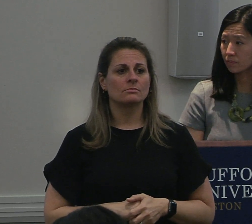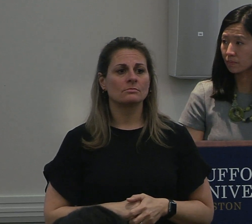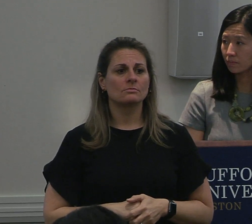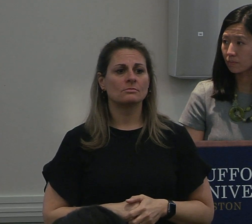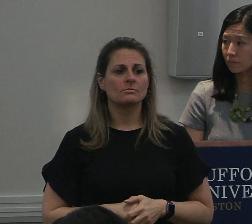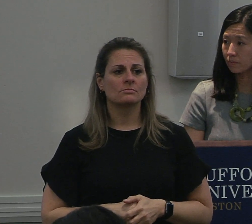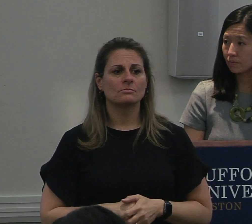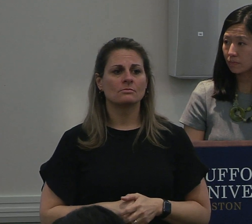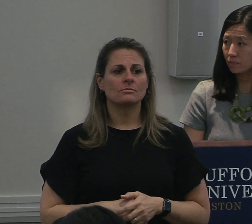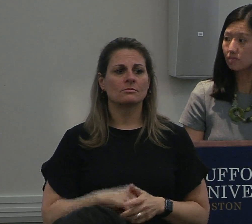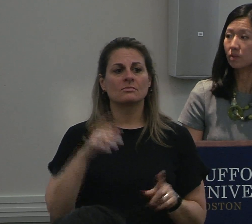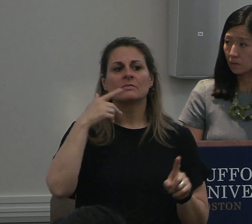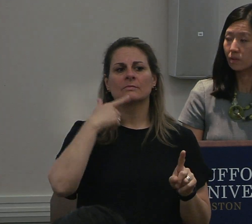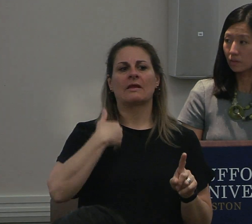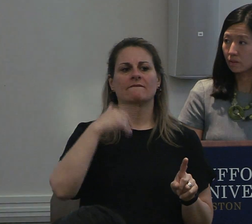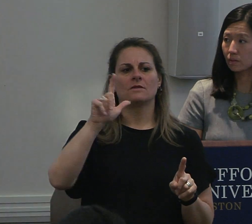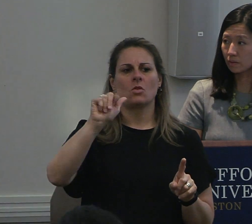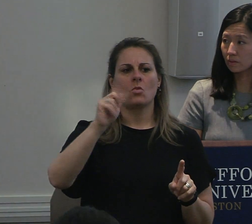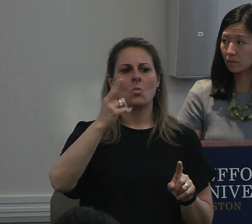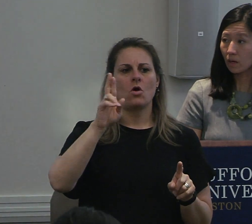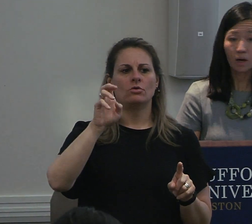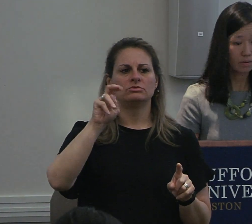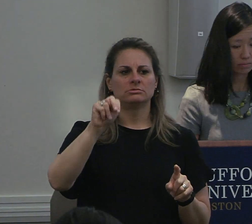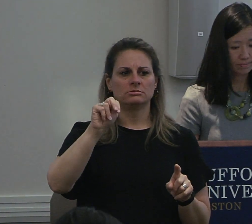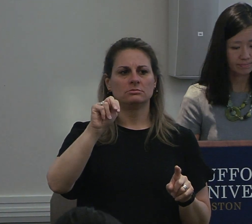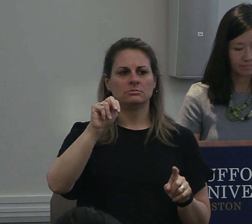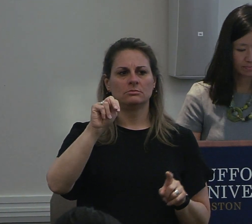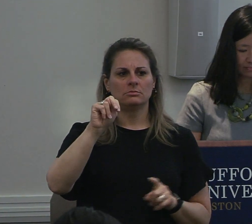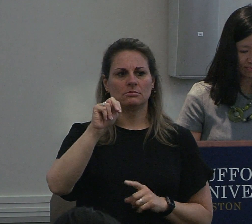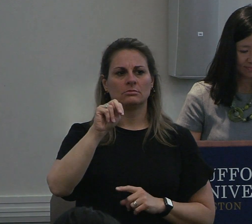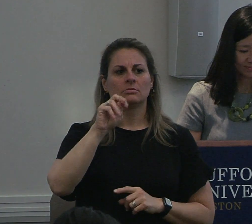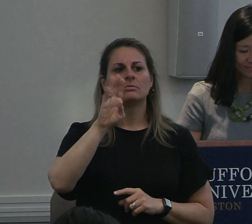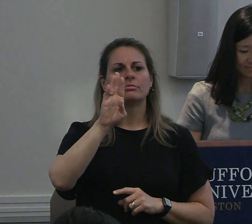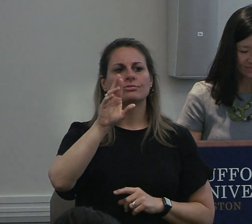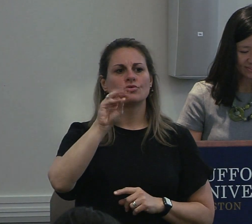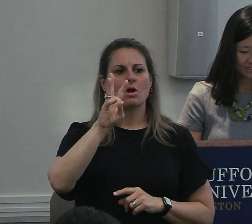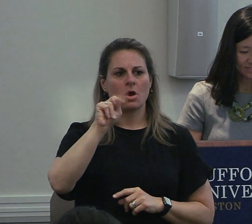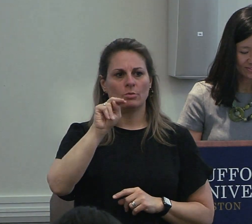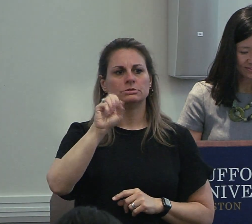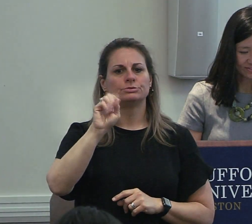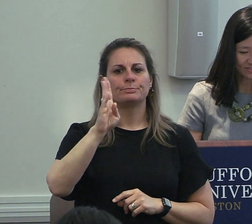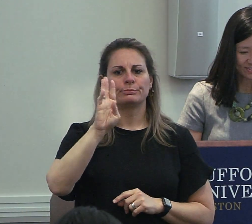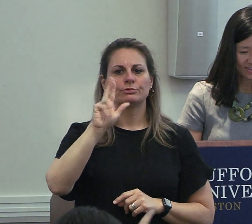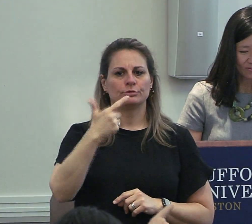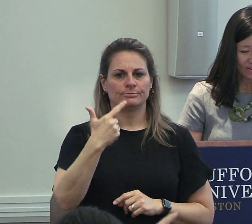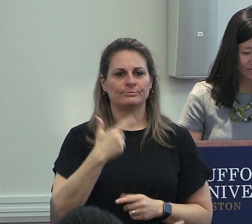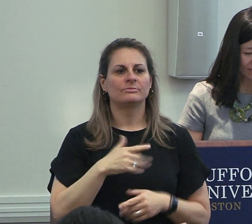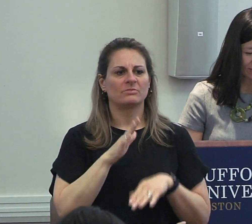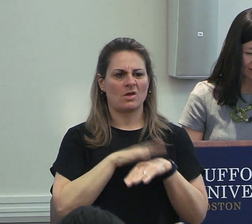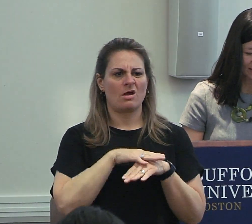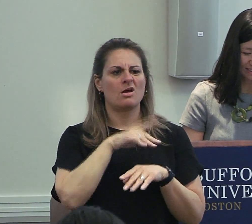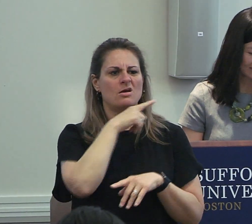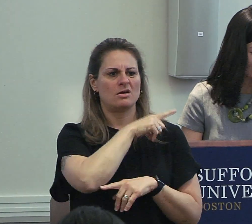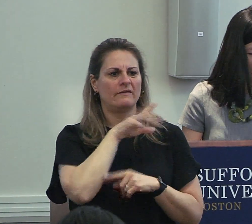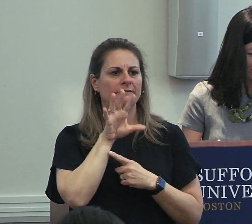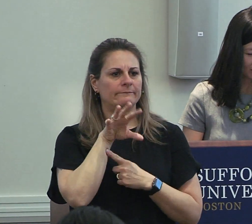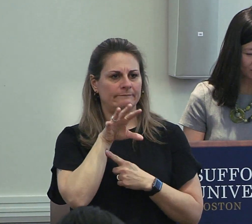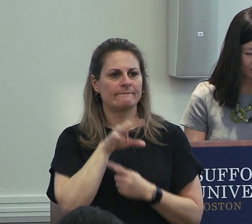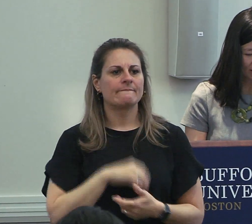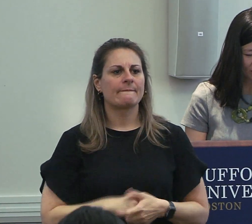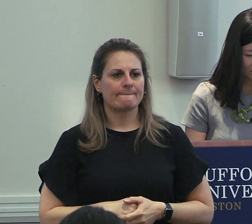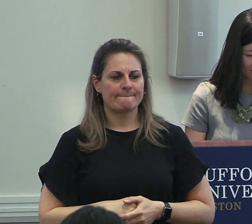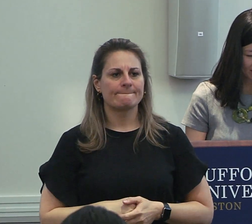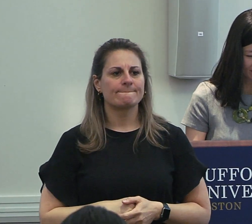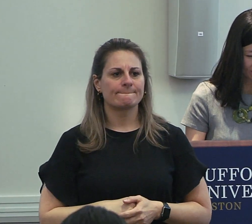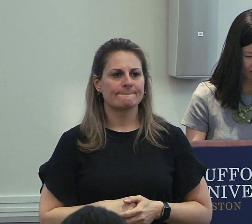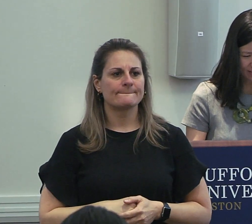Office of System-Wide Accessibility at the T on the Zoom, if you'd like to kick to her or the rest. Wonderful. I was going to say, we will make sure